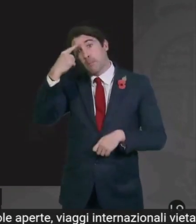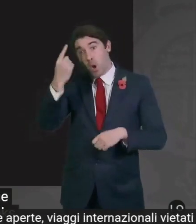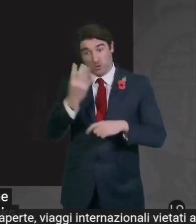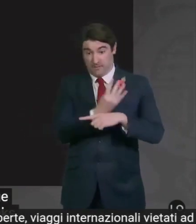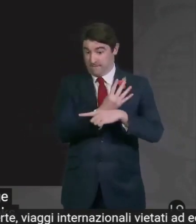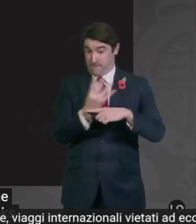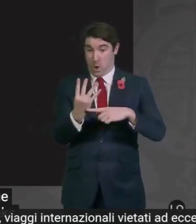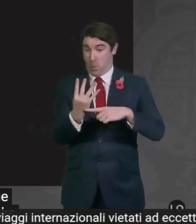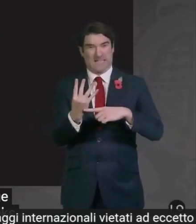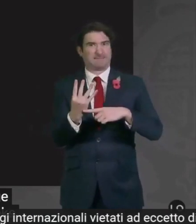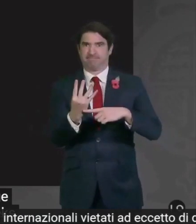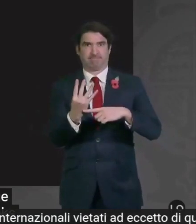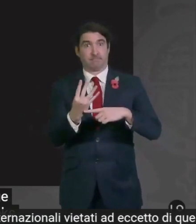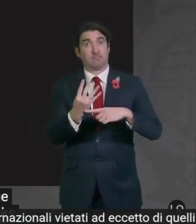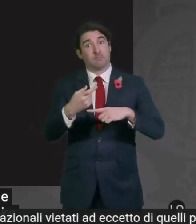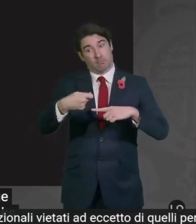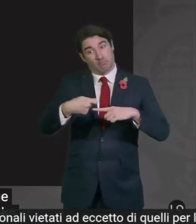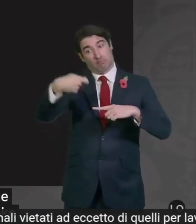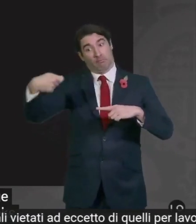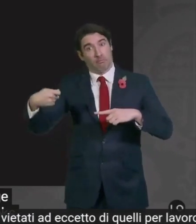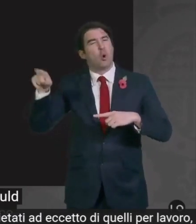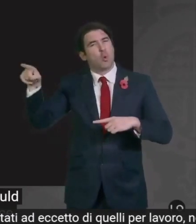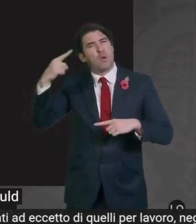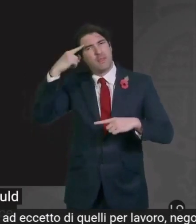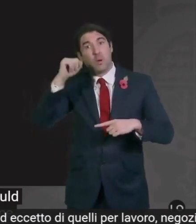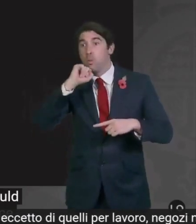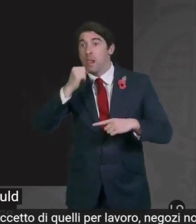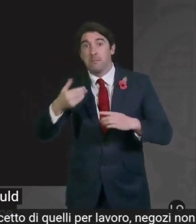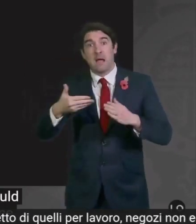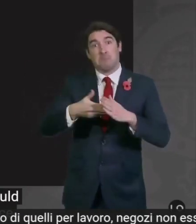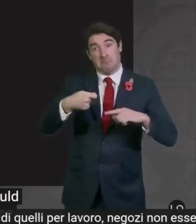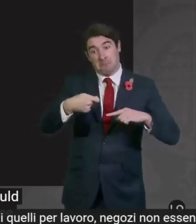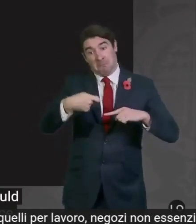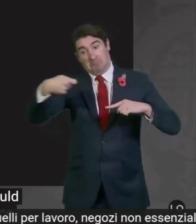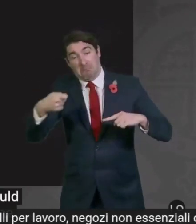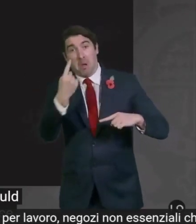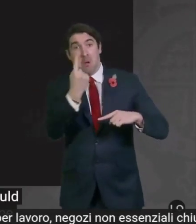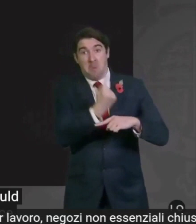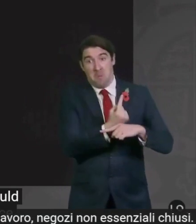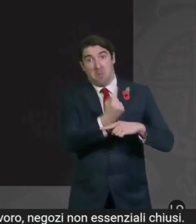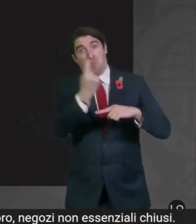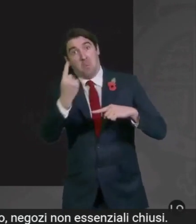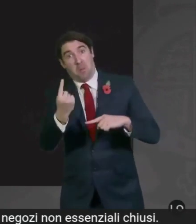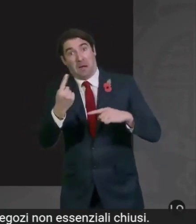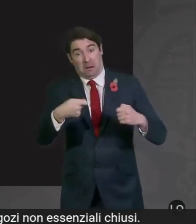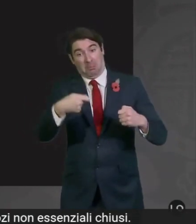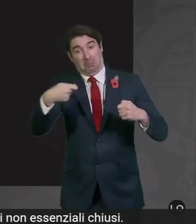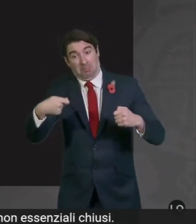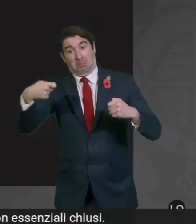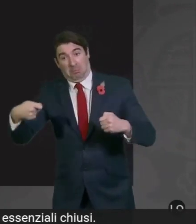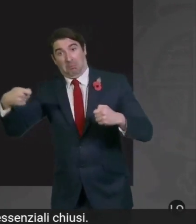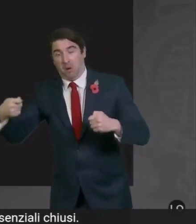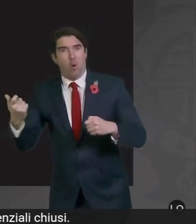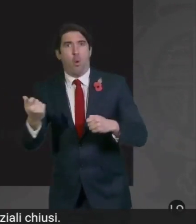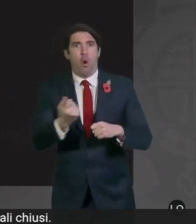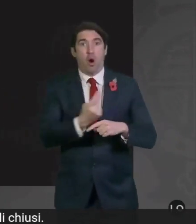another 2 weeks, another 4 weeks? And could I perhaps ask Professor Ballinson, Professor Whitty and Sir